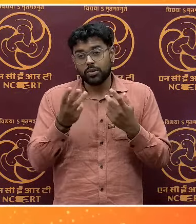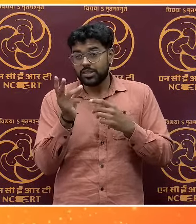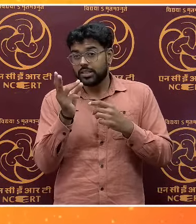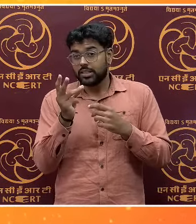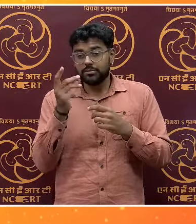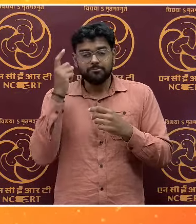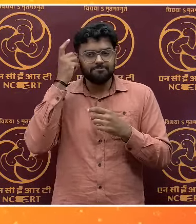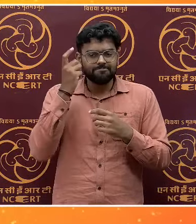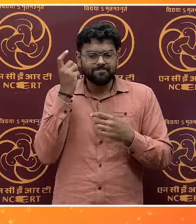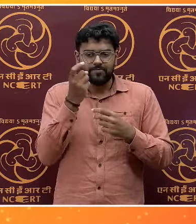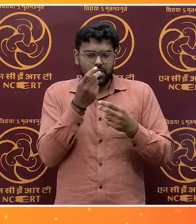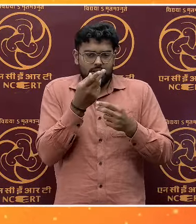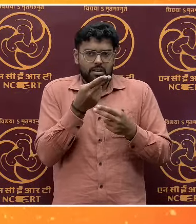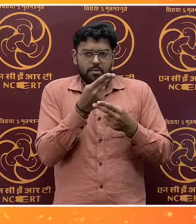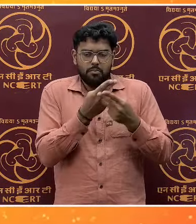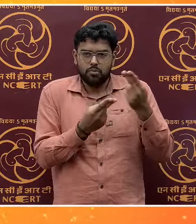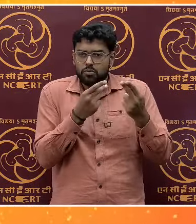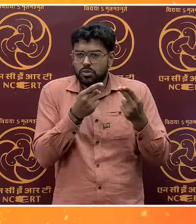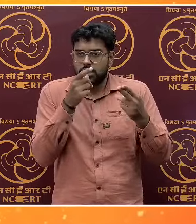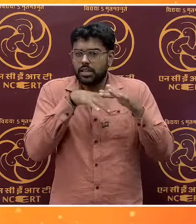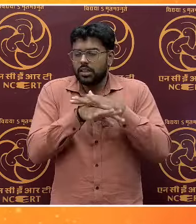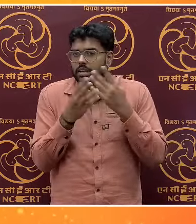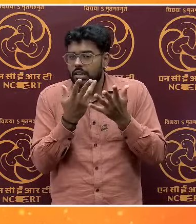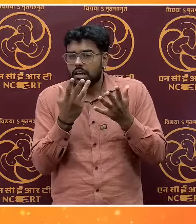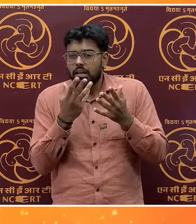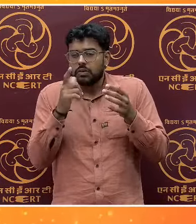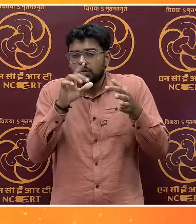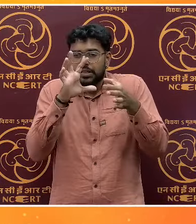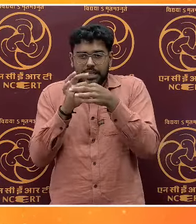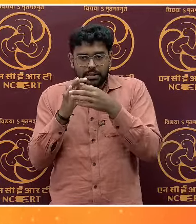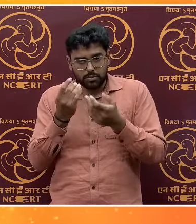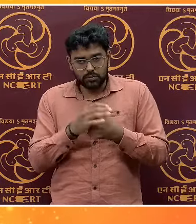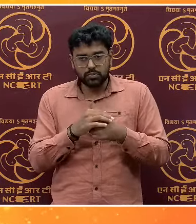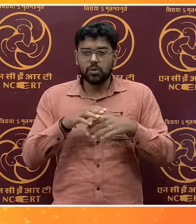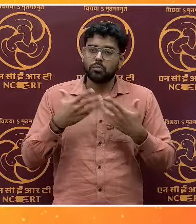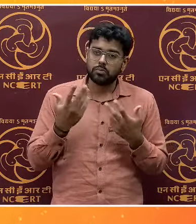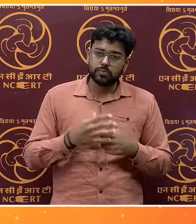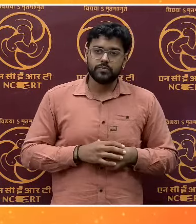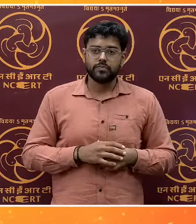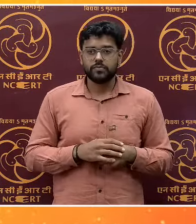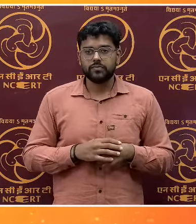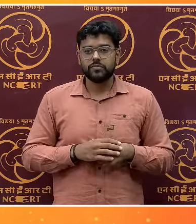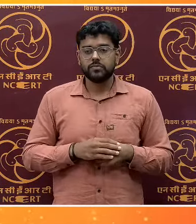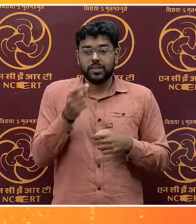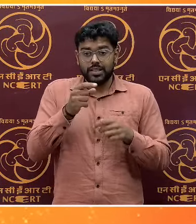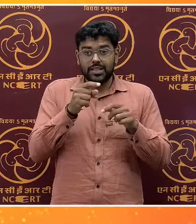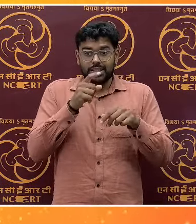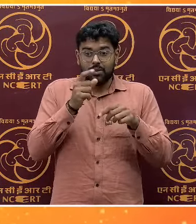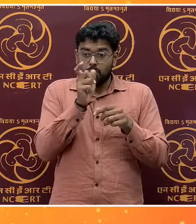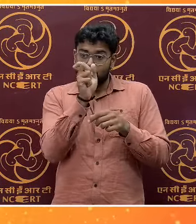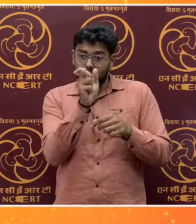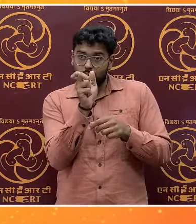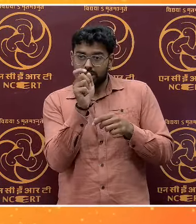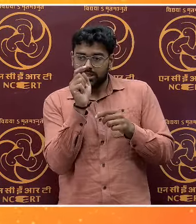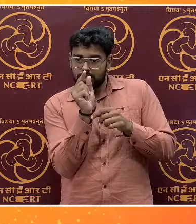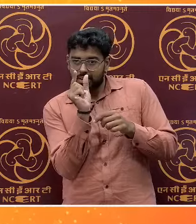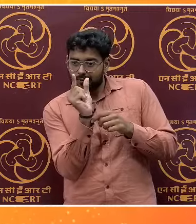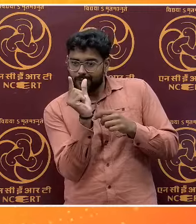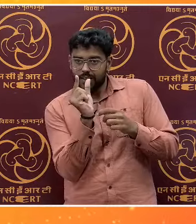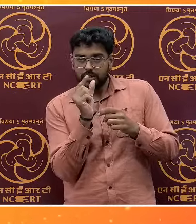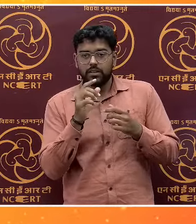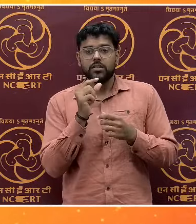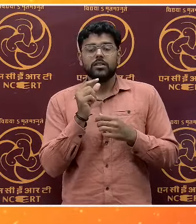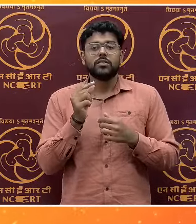process that poet is talking about, and also you can see that what is the timeline of the word, Hmm. like